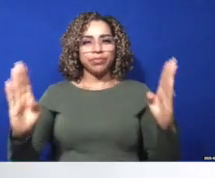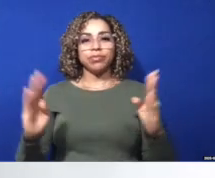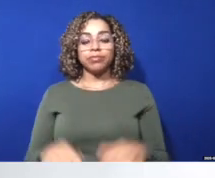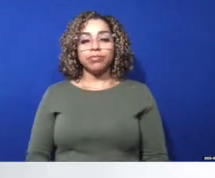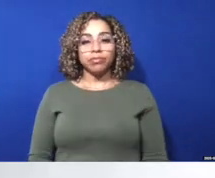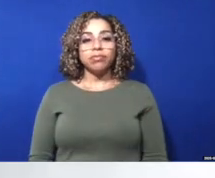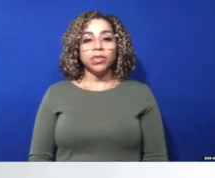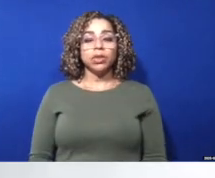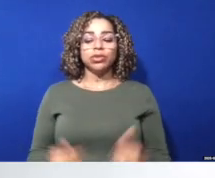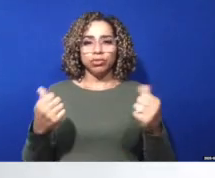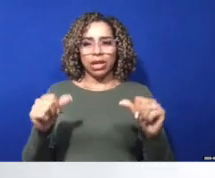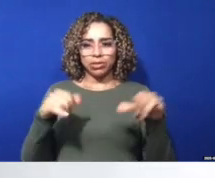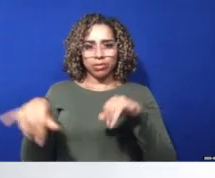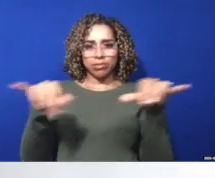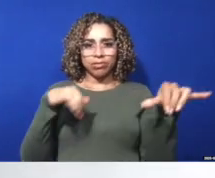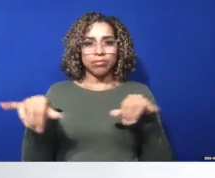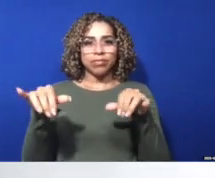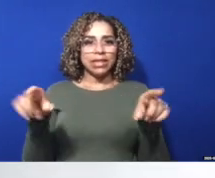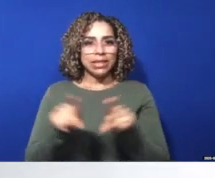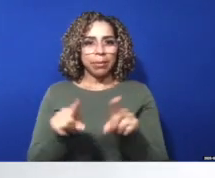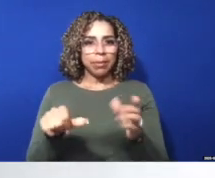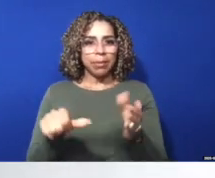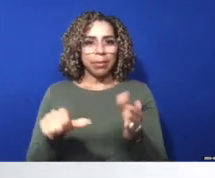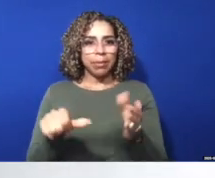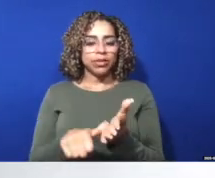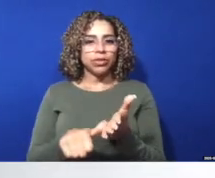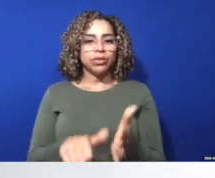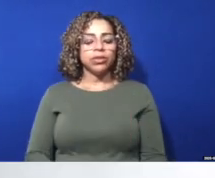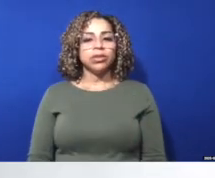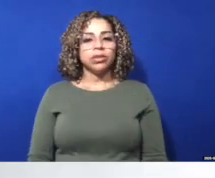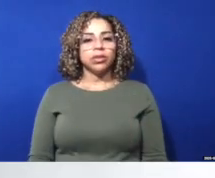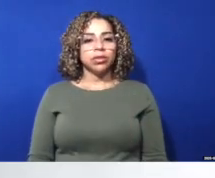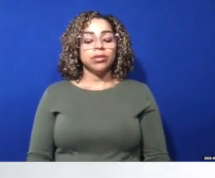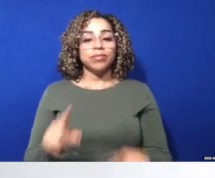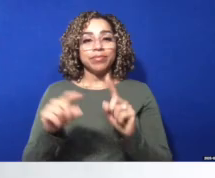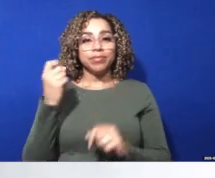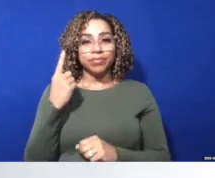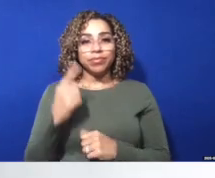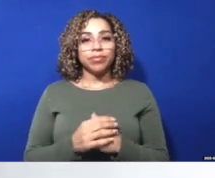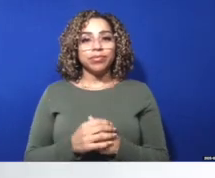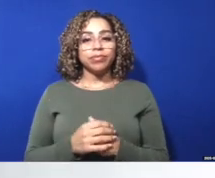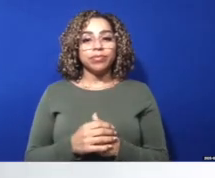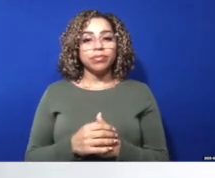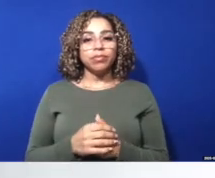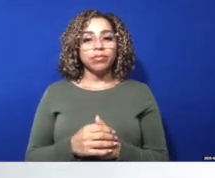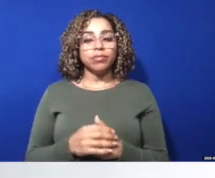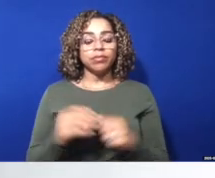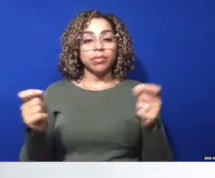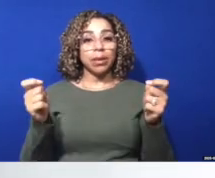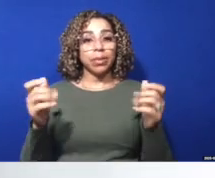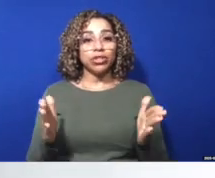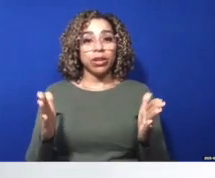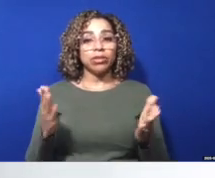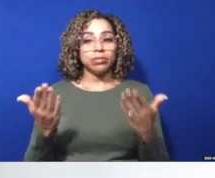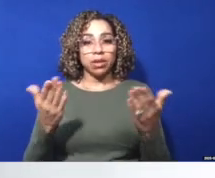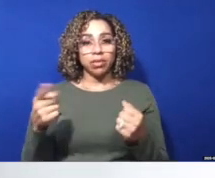we're just trying to get everybody on the same page there. But for those folks, for those administrators that might have,